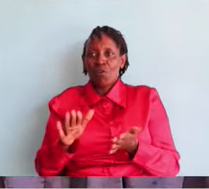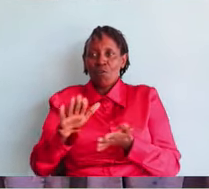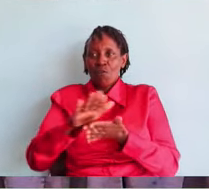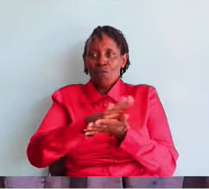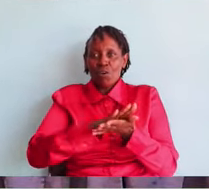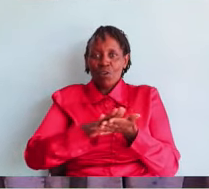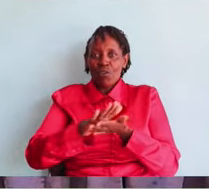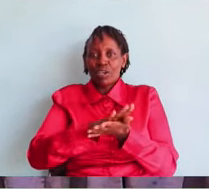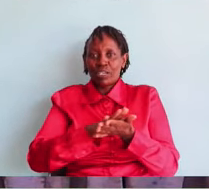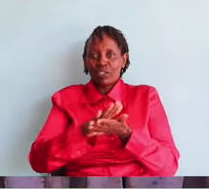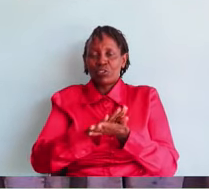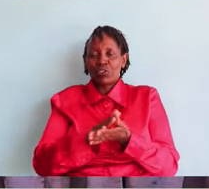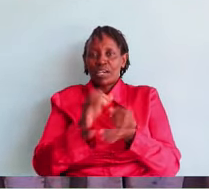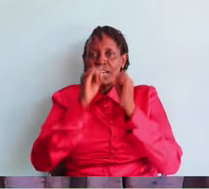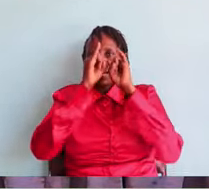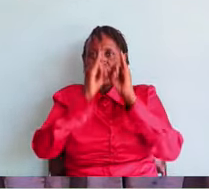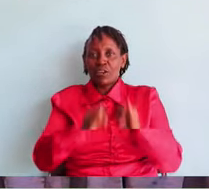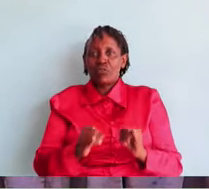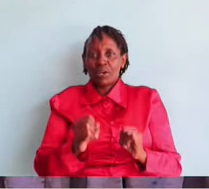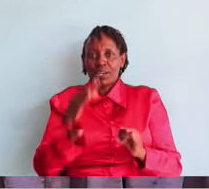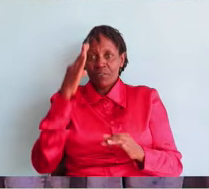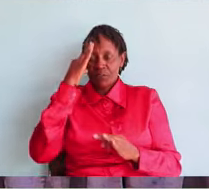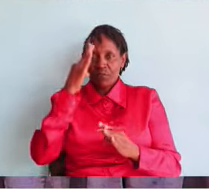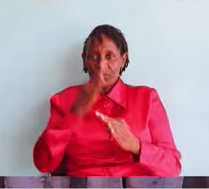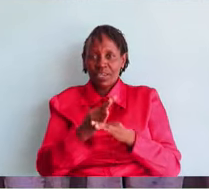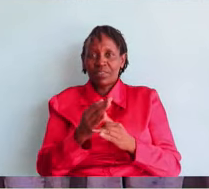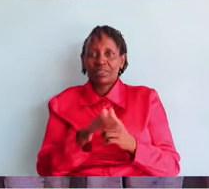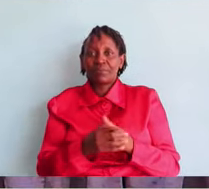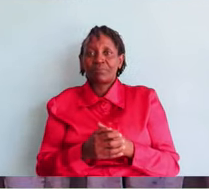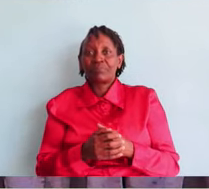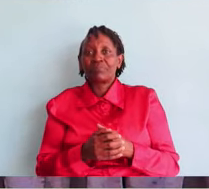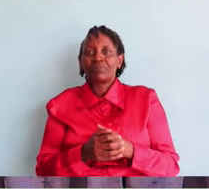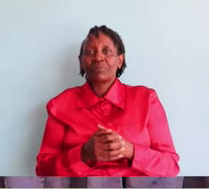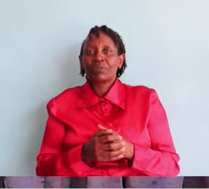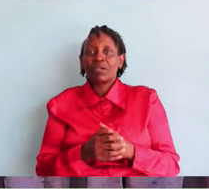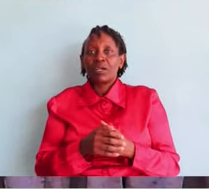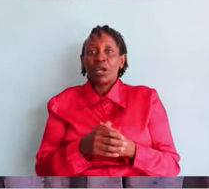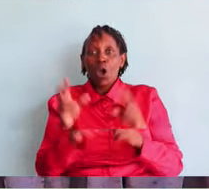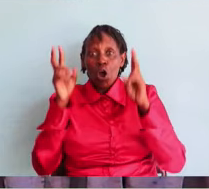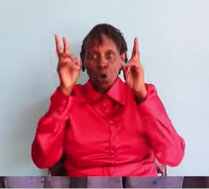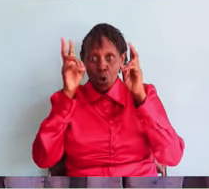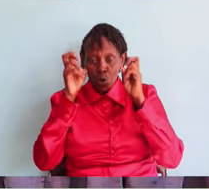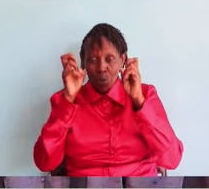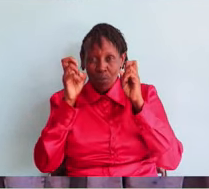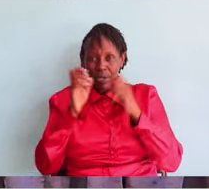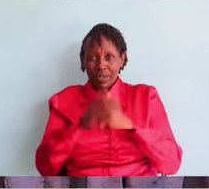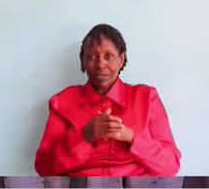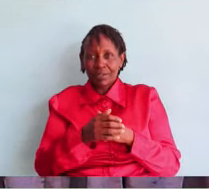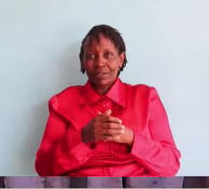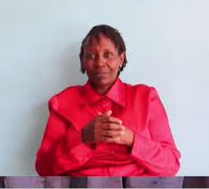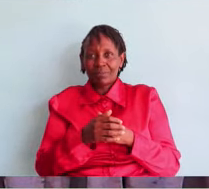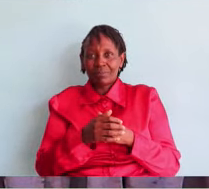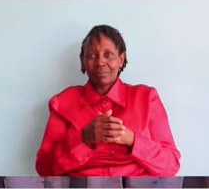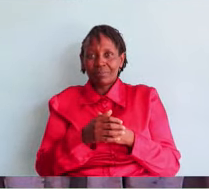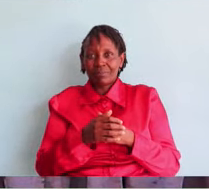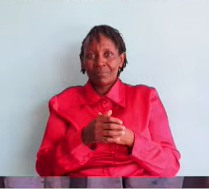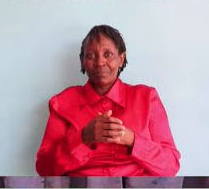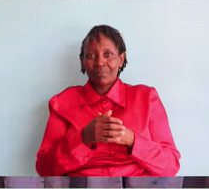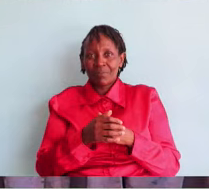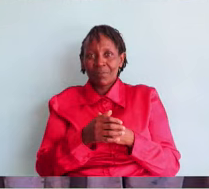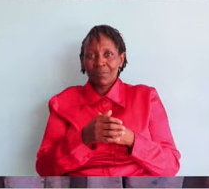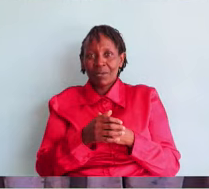and its role in renewing faith. Now, this topic, of course, is in line with our theme for the year,